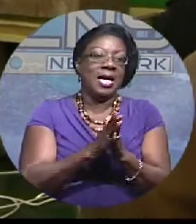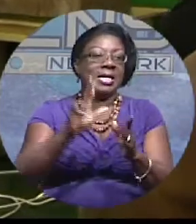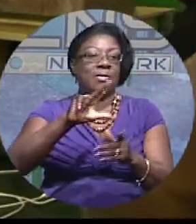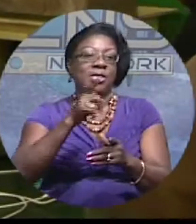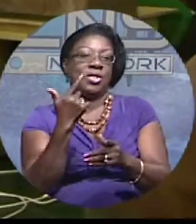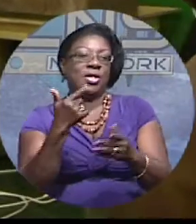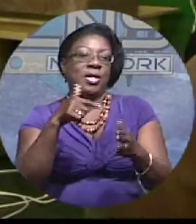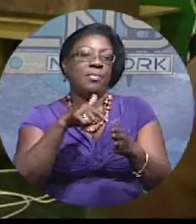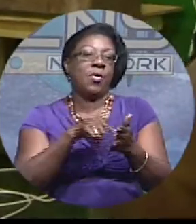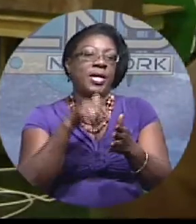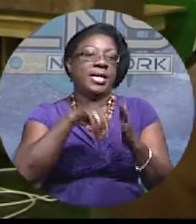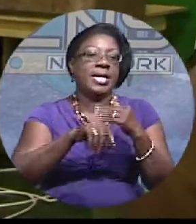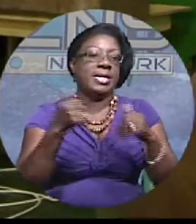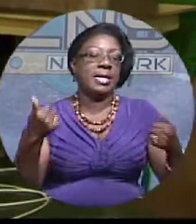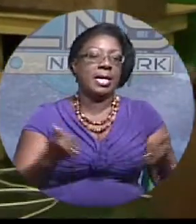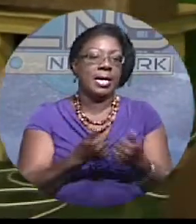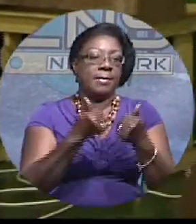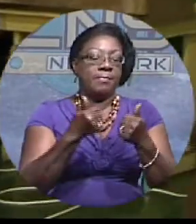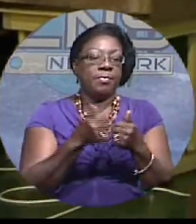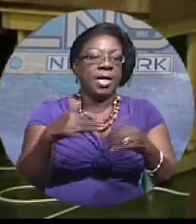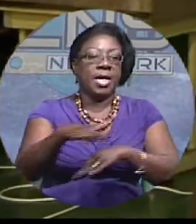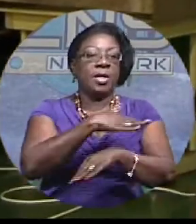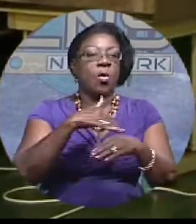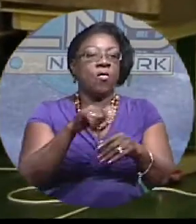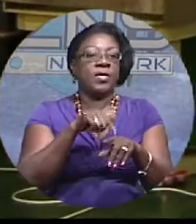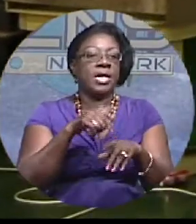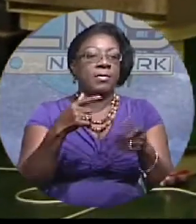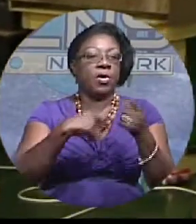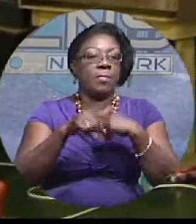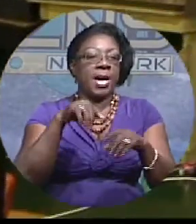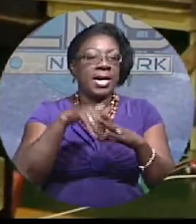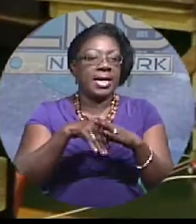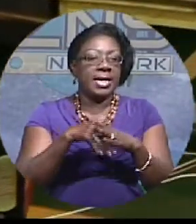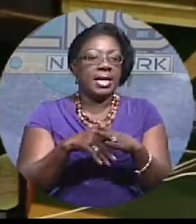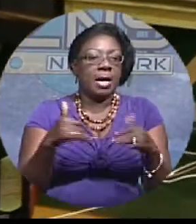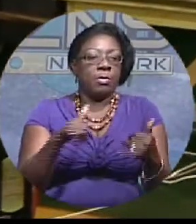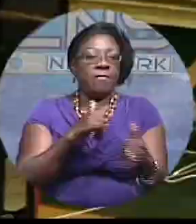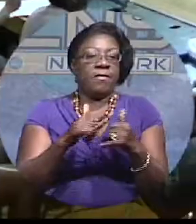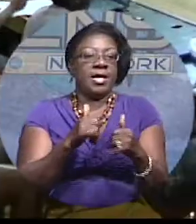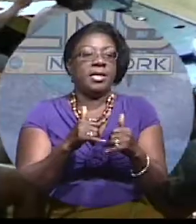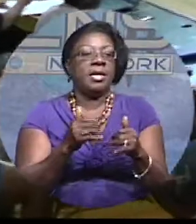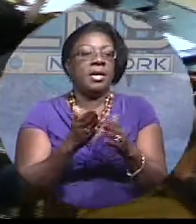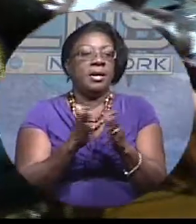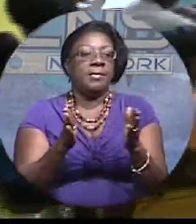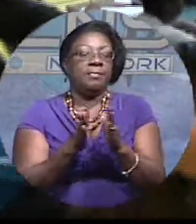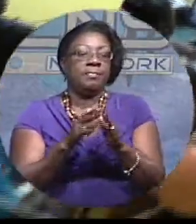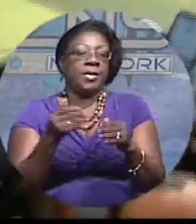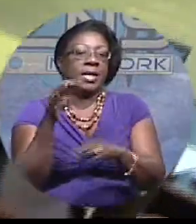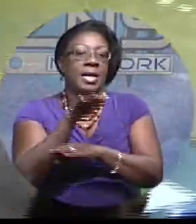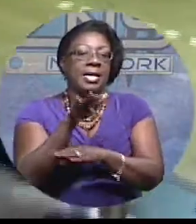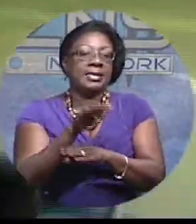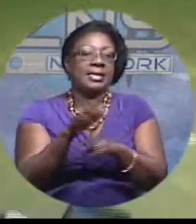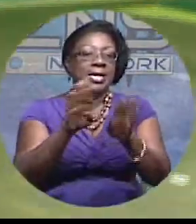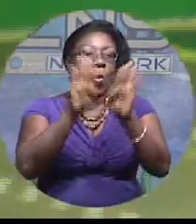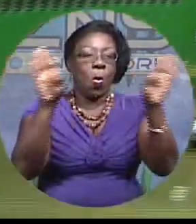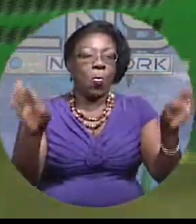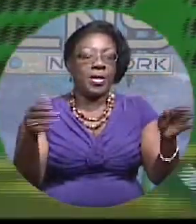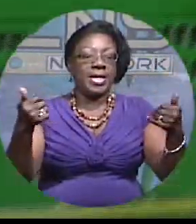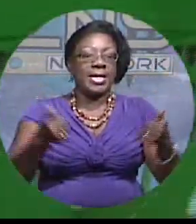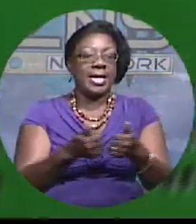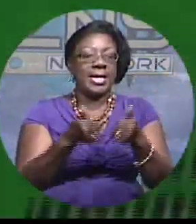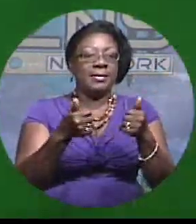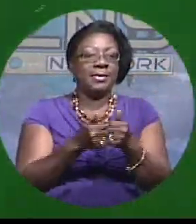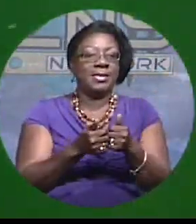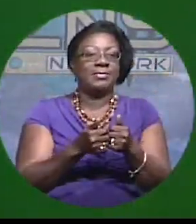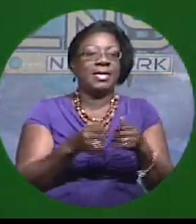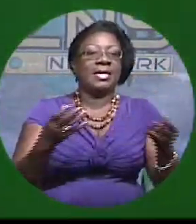point right there in the game. I mean, in overtime, we got back and did we fight. Most of our big men was fouled. Last night's opening game not providing as